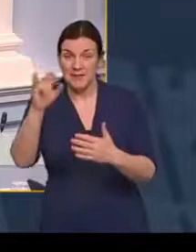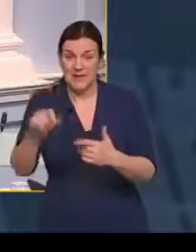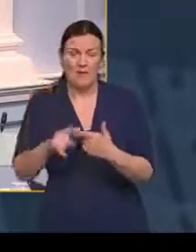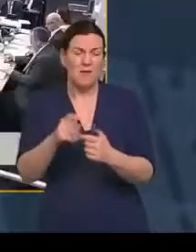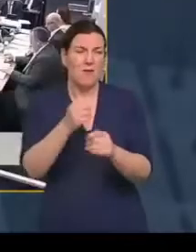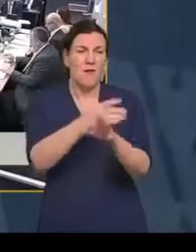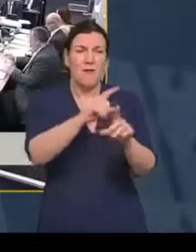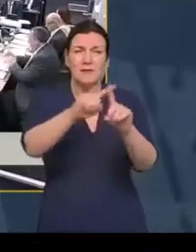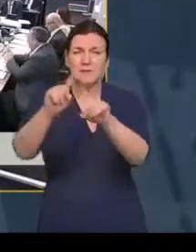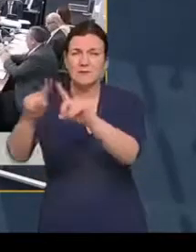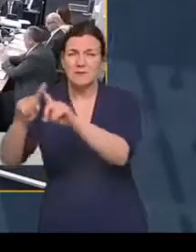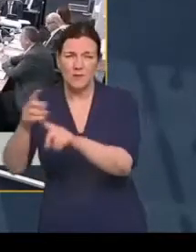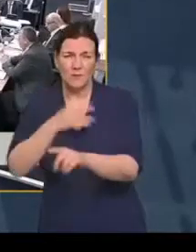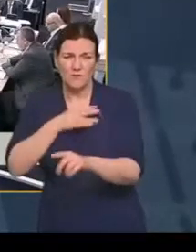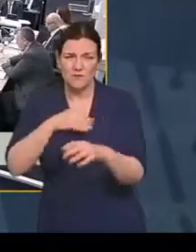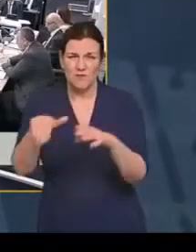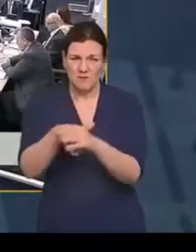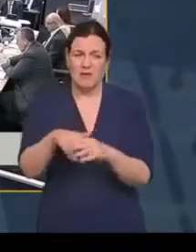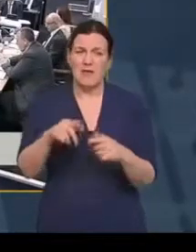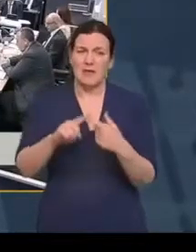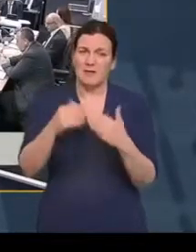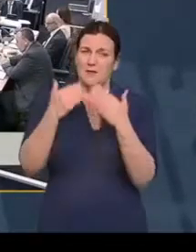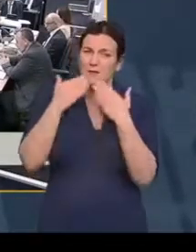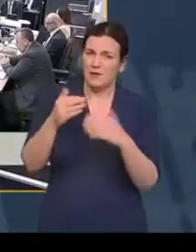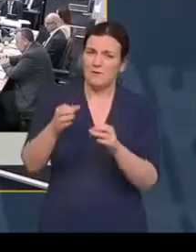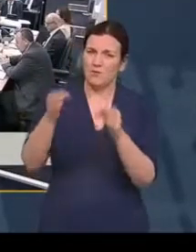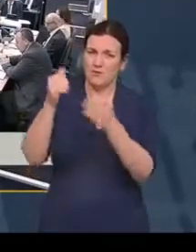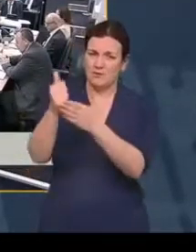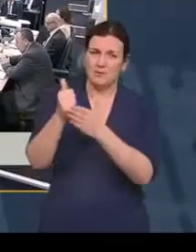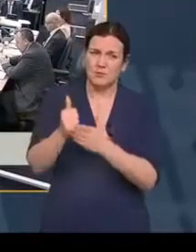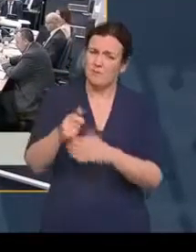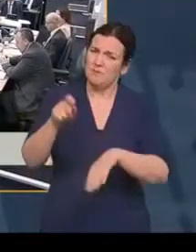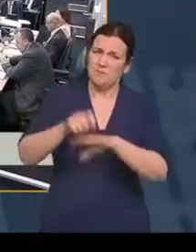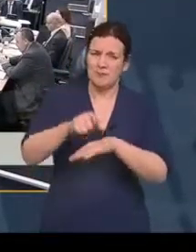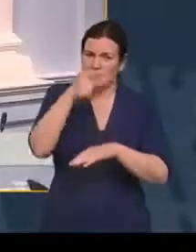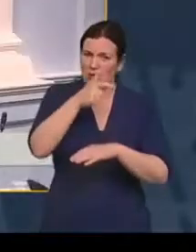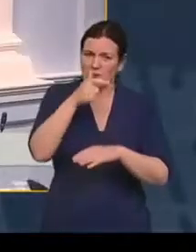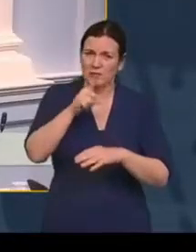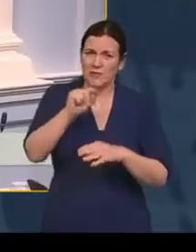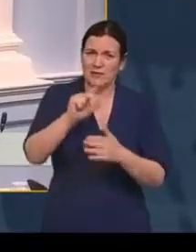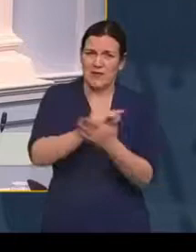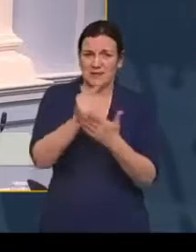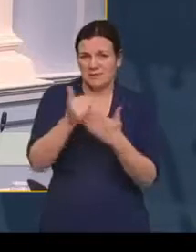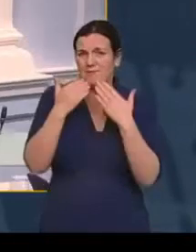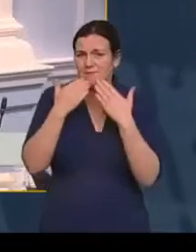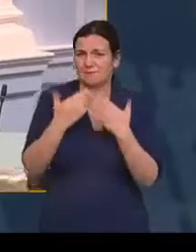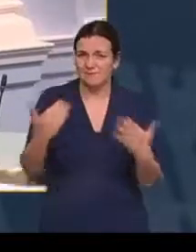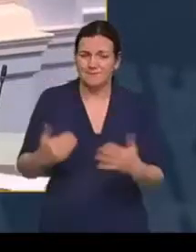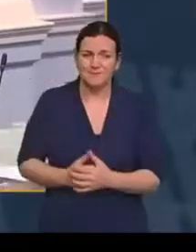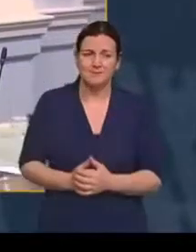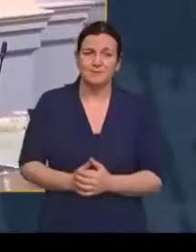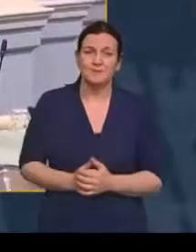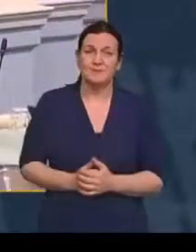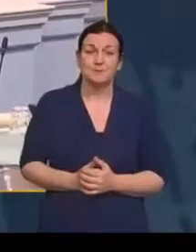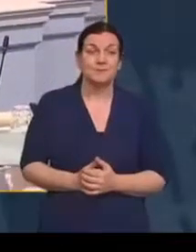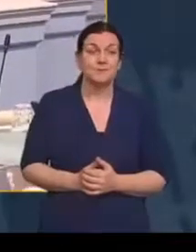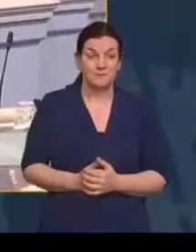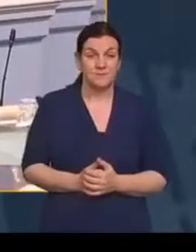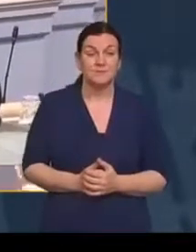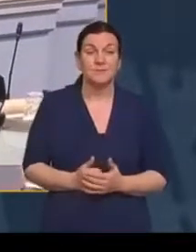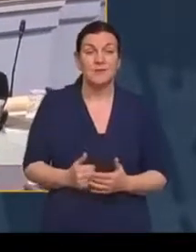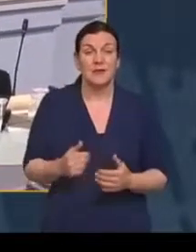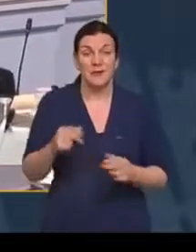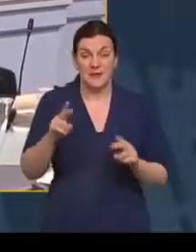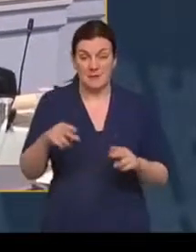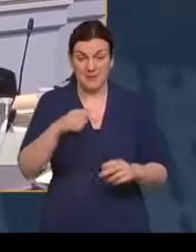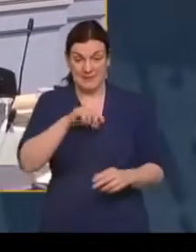all of the people, all of the officials directly involved in it, and thank you for your great support and the best of luck in 2018. And can